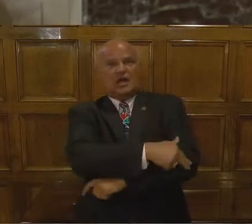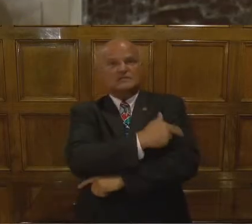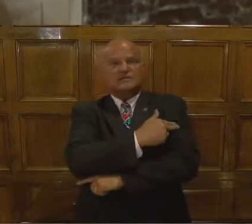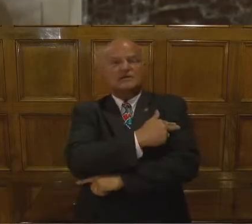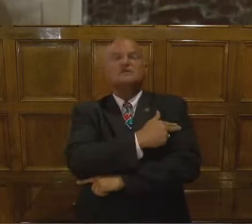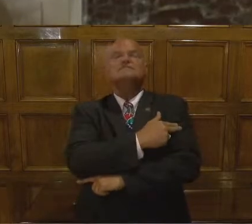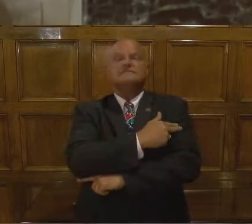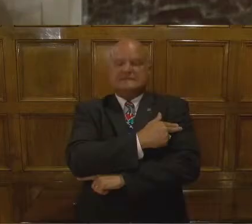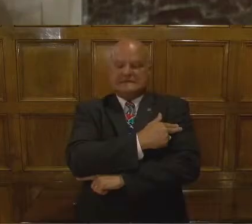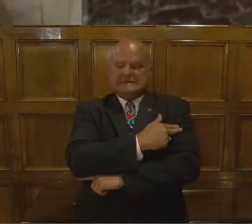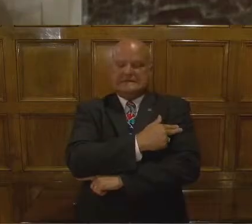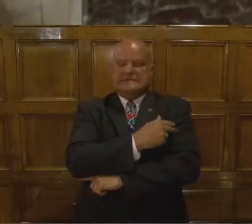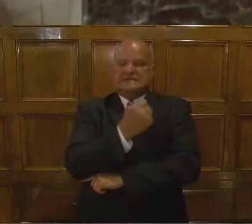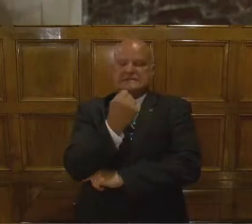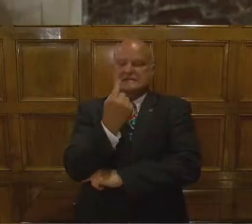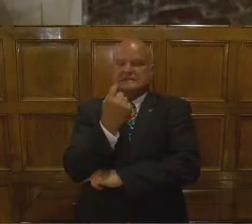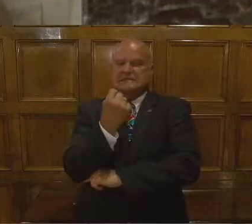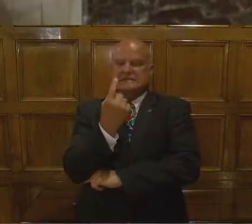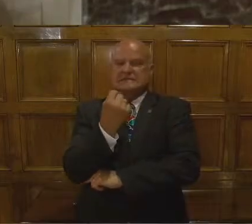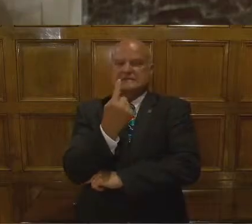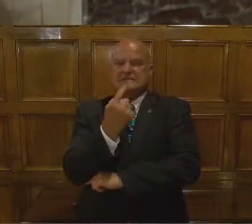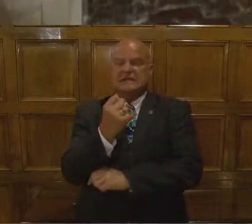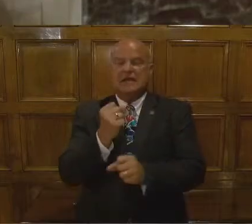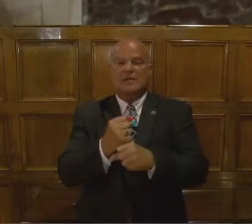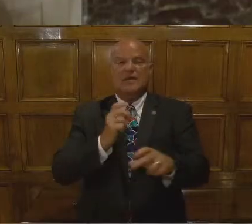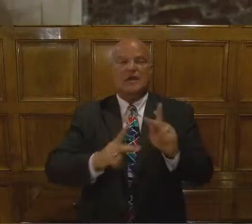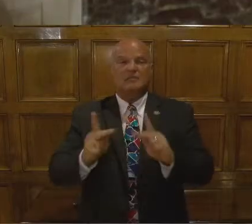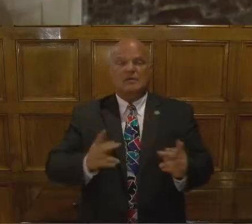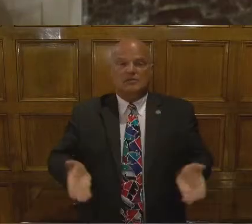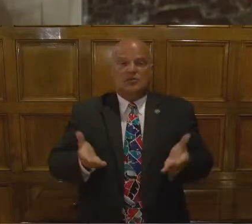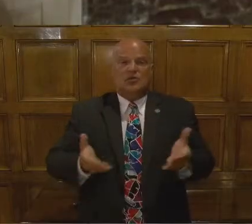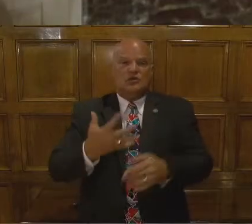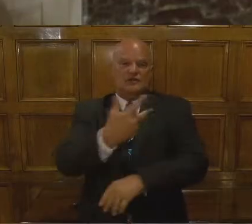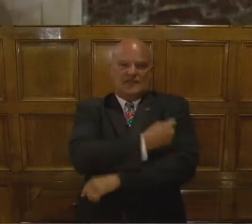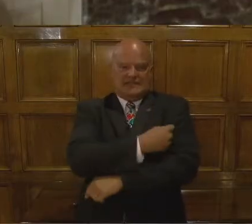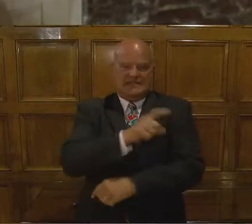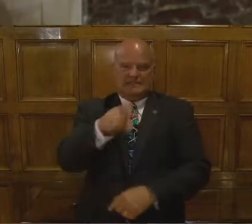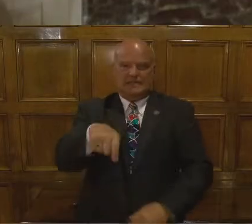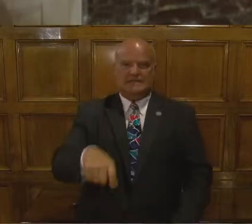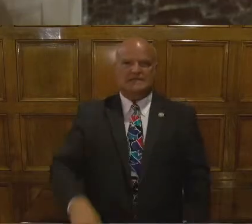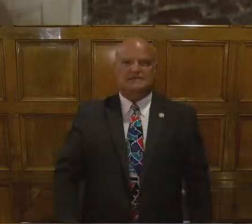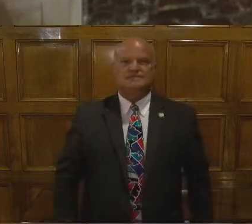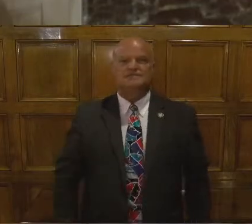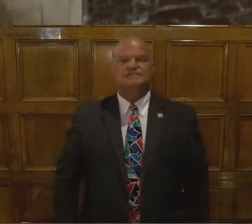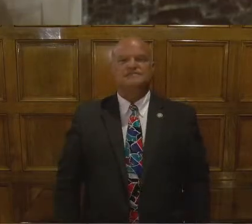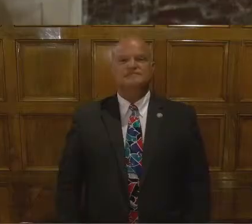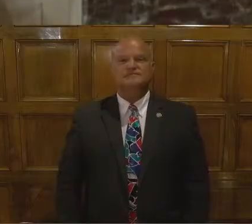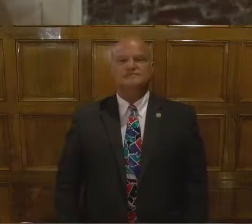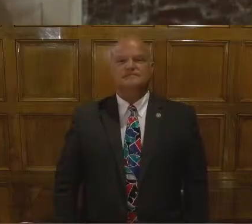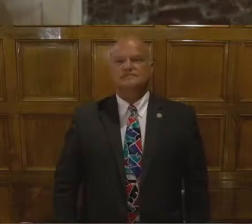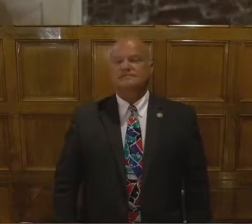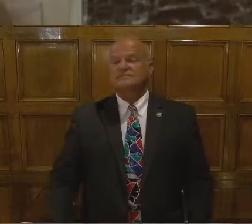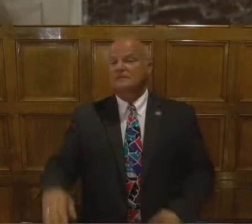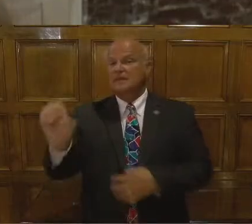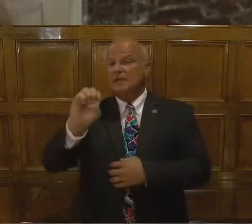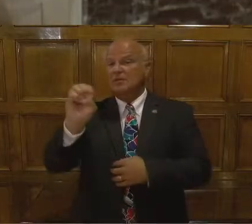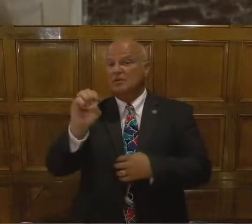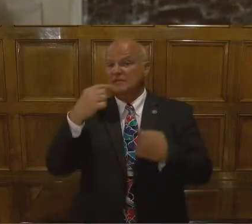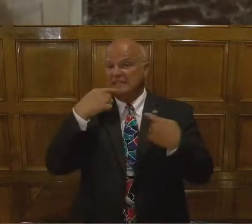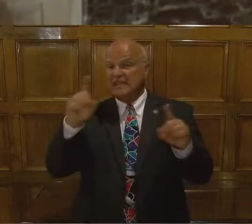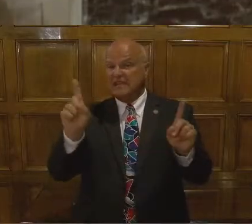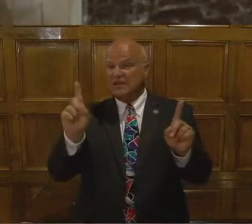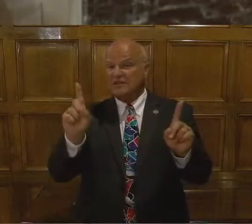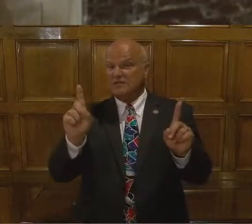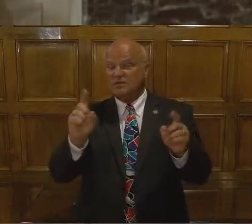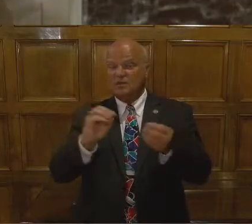reality check and should encourage people to get vaccinated. On the emergency declaration, do you think that needs to be revisited